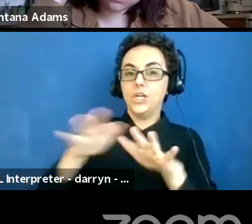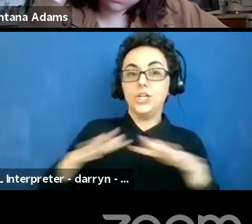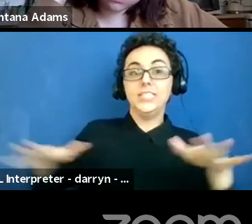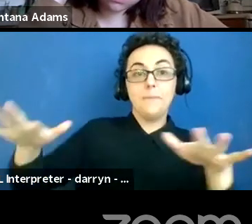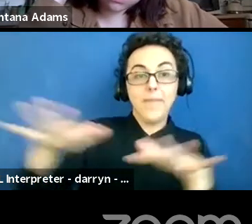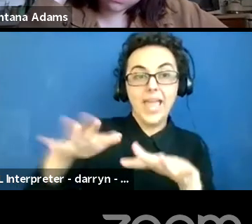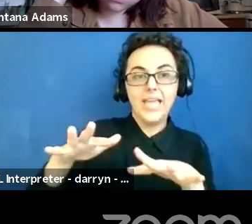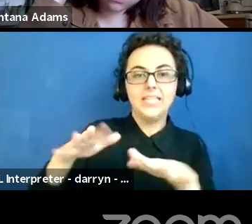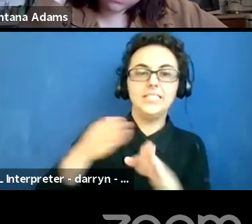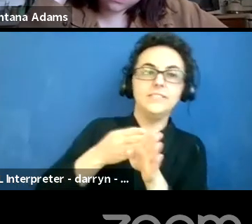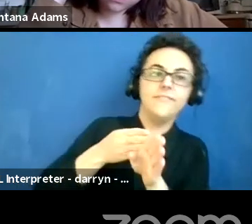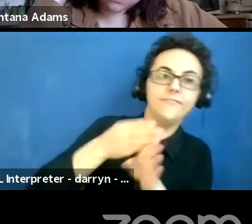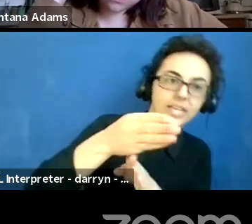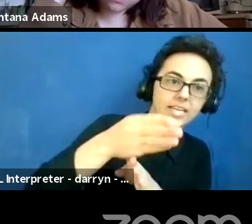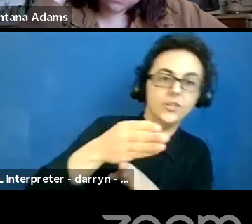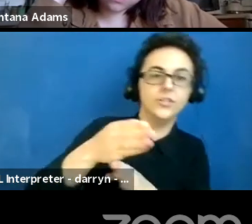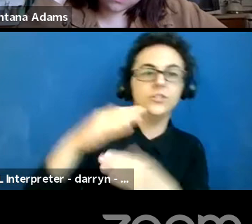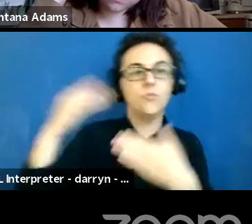process?